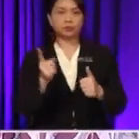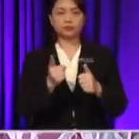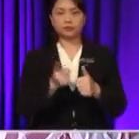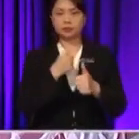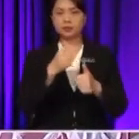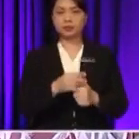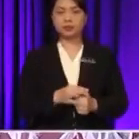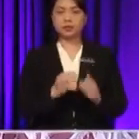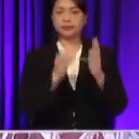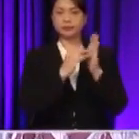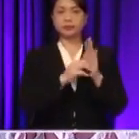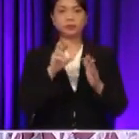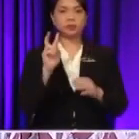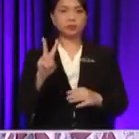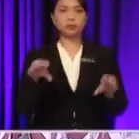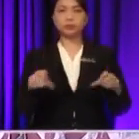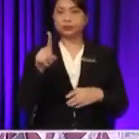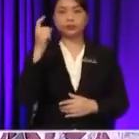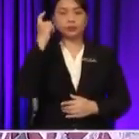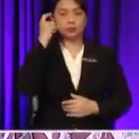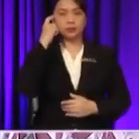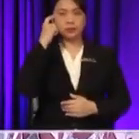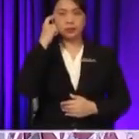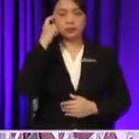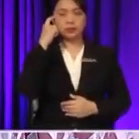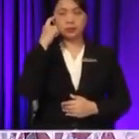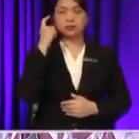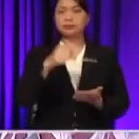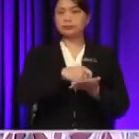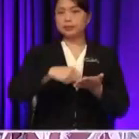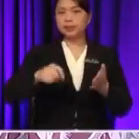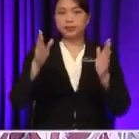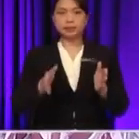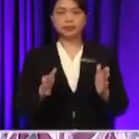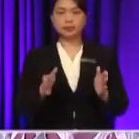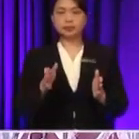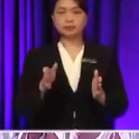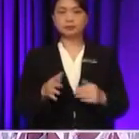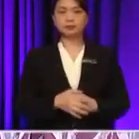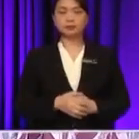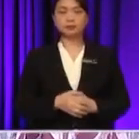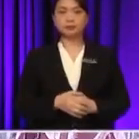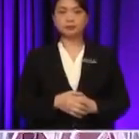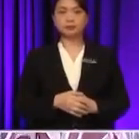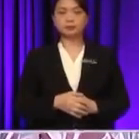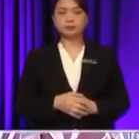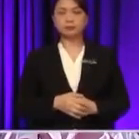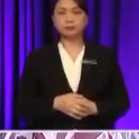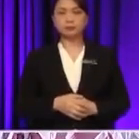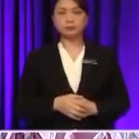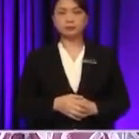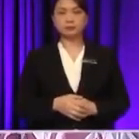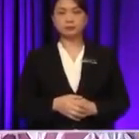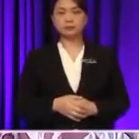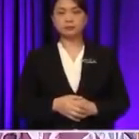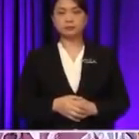paragraph 2, so do you think the writer compare face-to-face conversation with other forms of communication, such as chatting on a computer